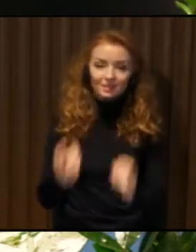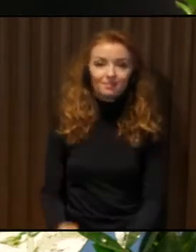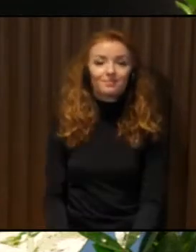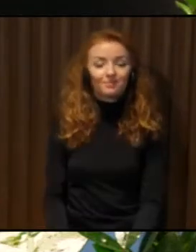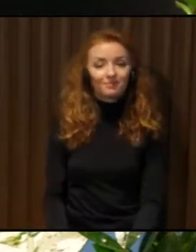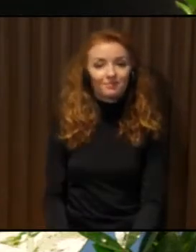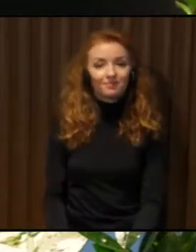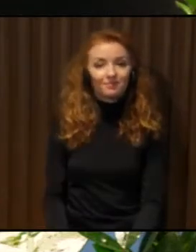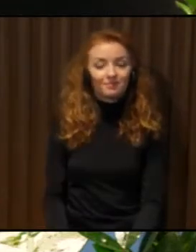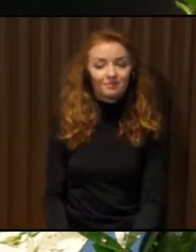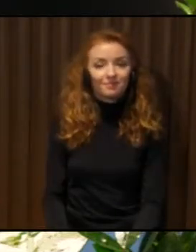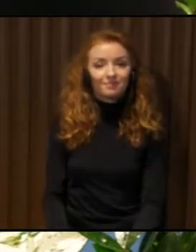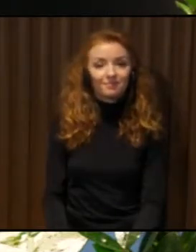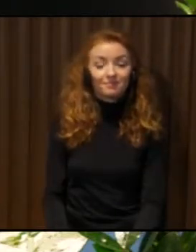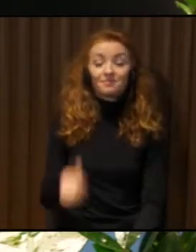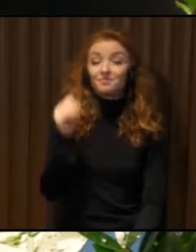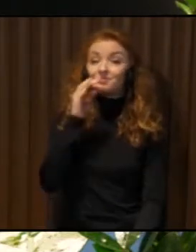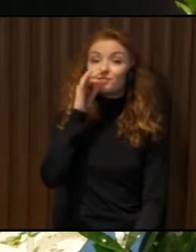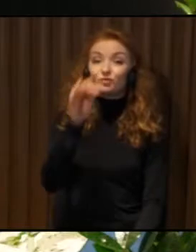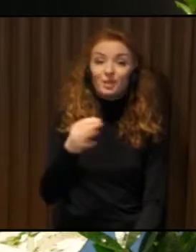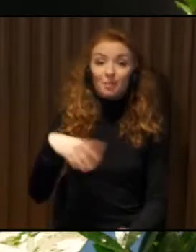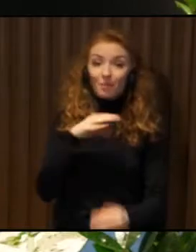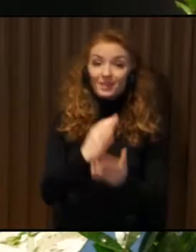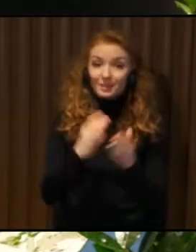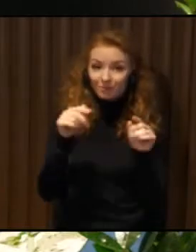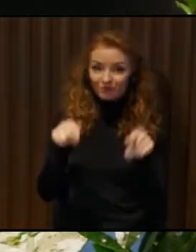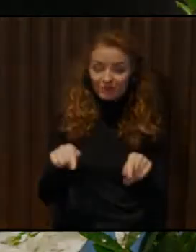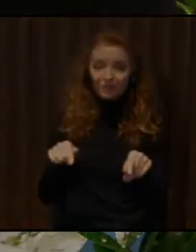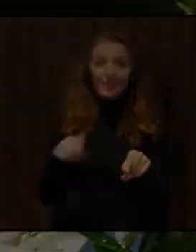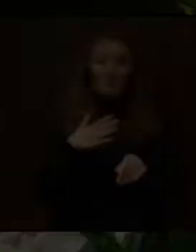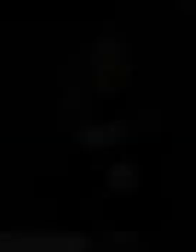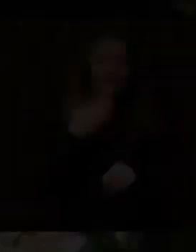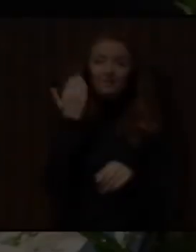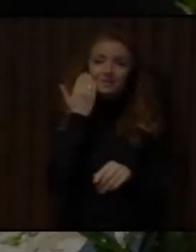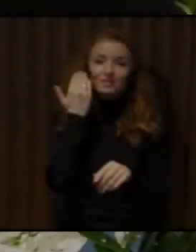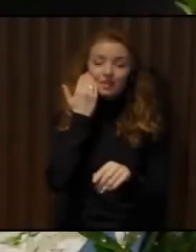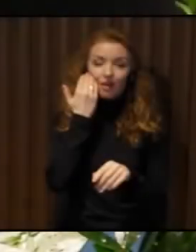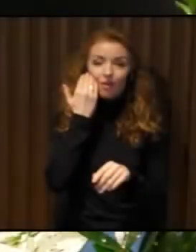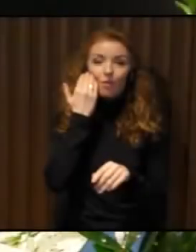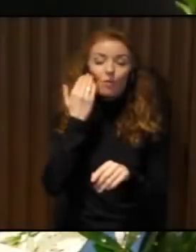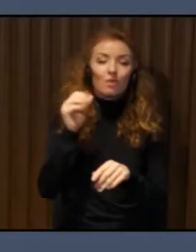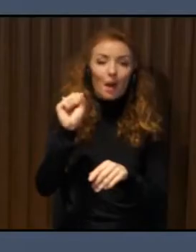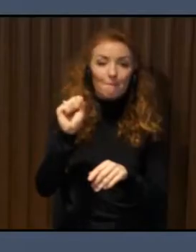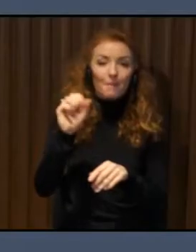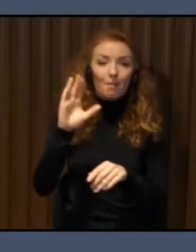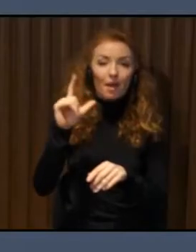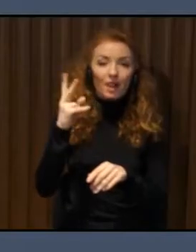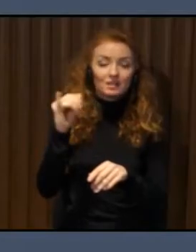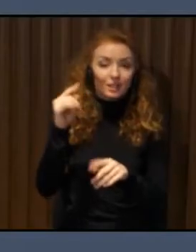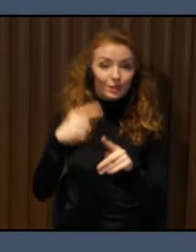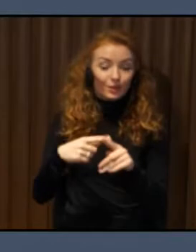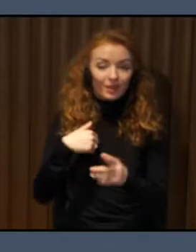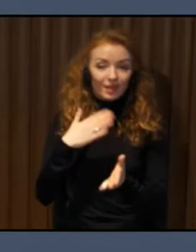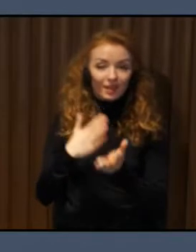Yeah, okay, so we are here in Tamar Accessibility. My name is OMER LUBELSKI. I'm the CEO of Tamar